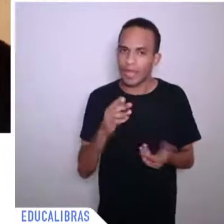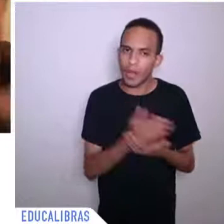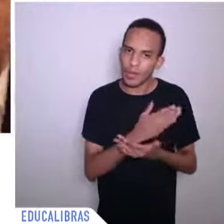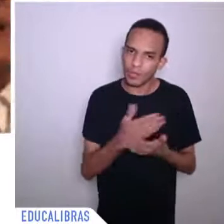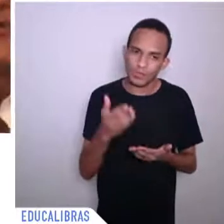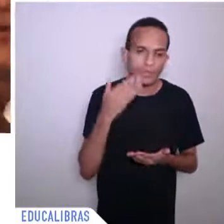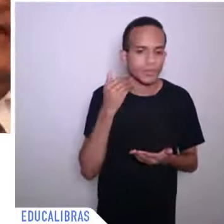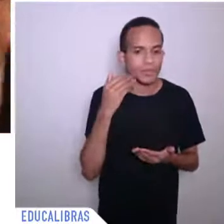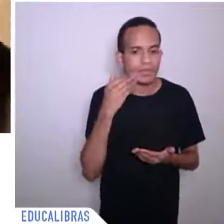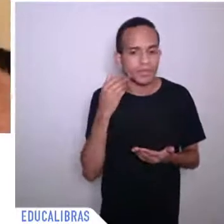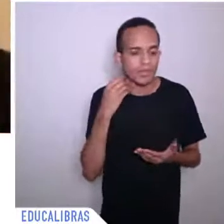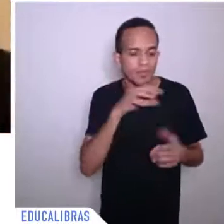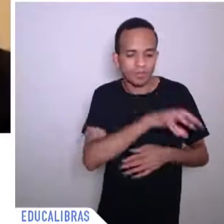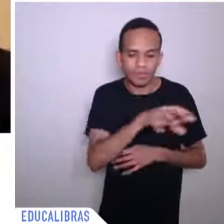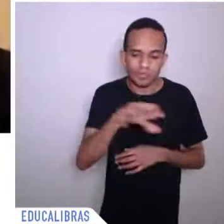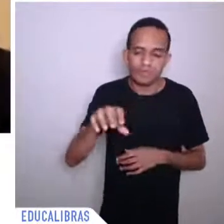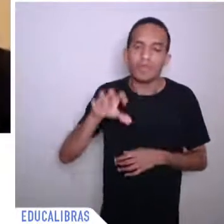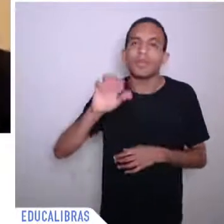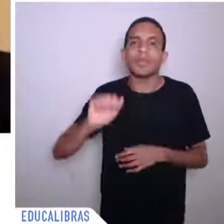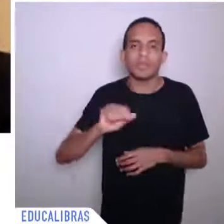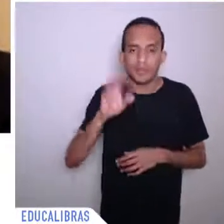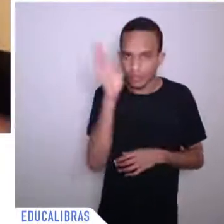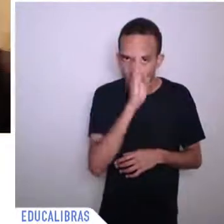democracy. And